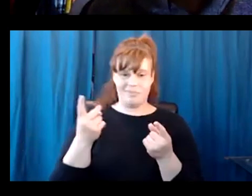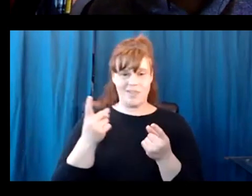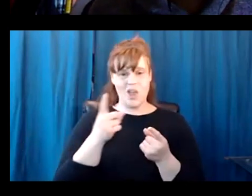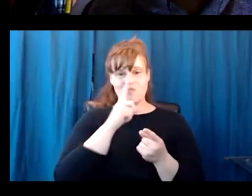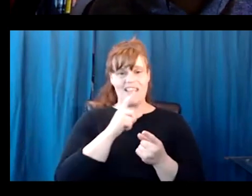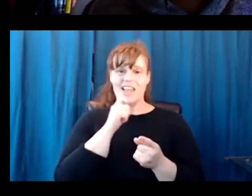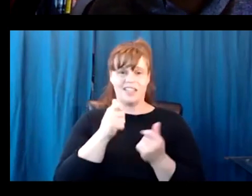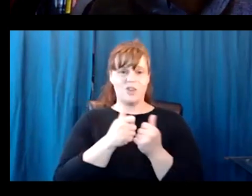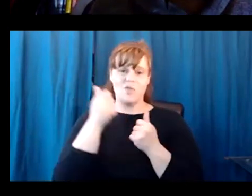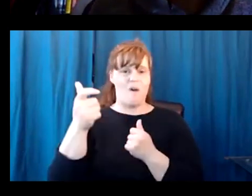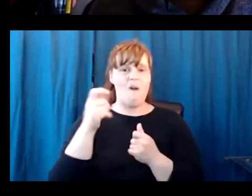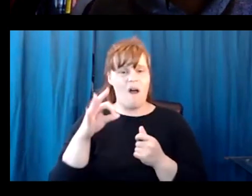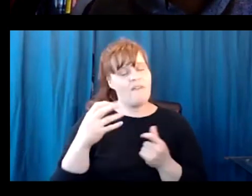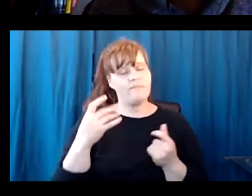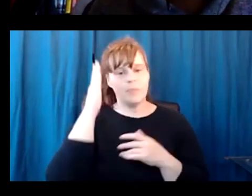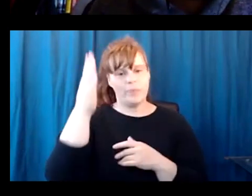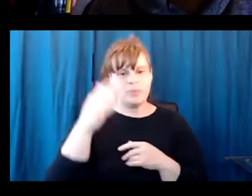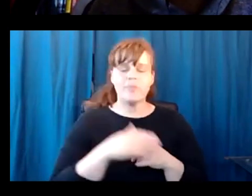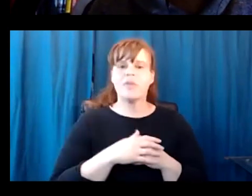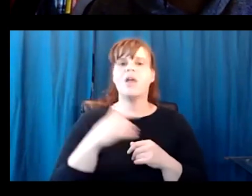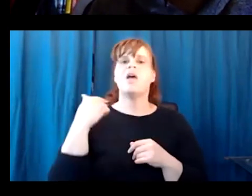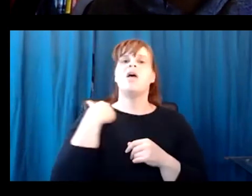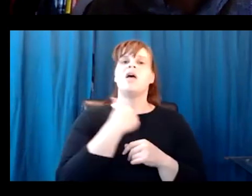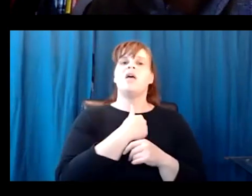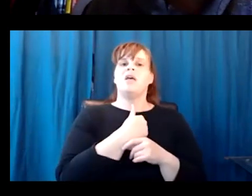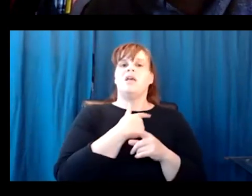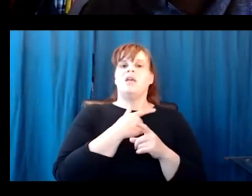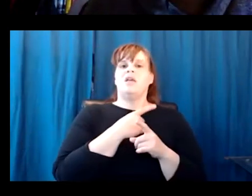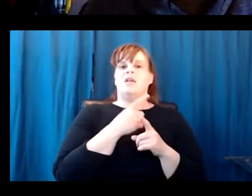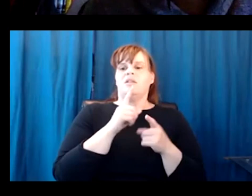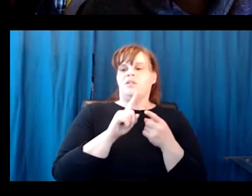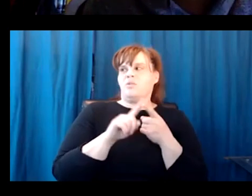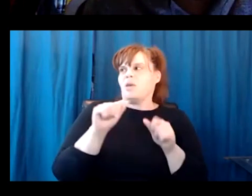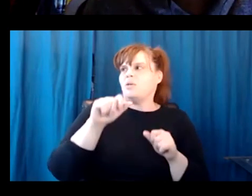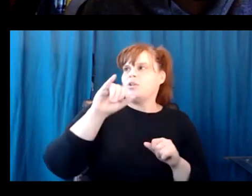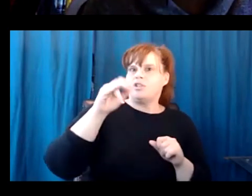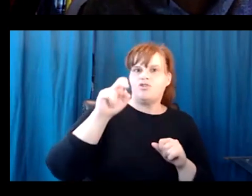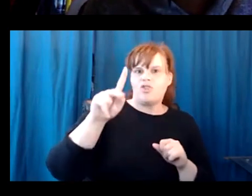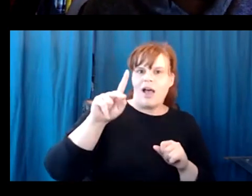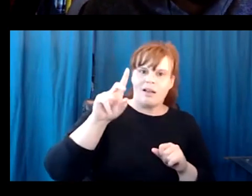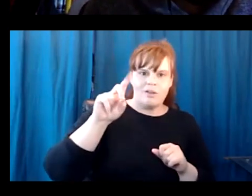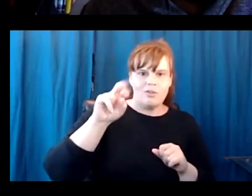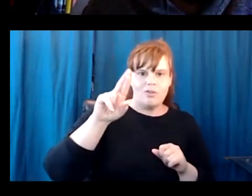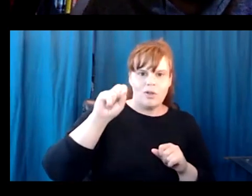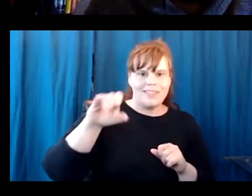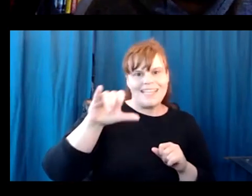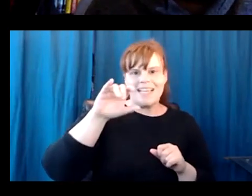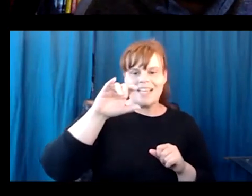The imagination need not stretch far to touch the hem of this Jack Dorsey, Peter Thiel, Jeff Bezos hybrid's